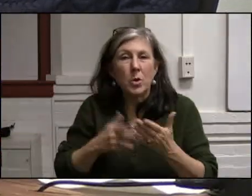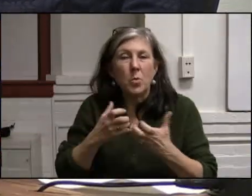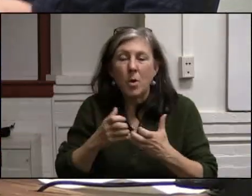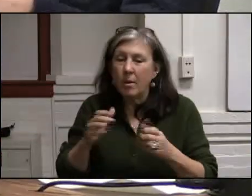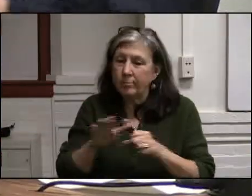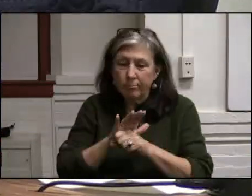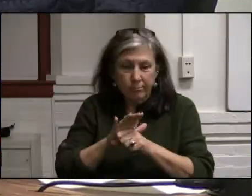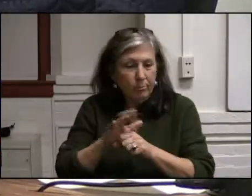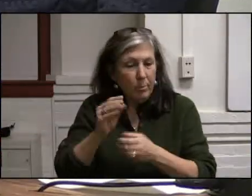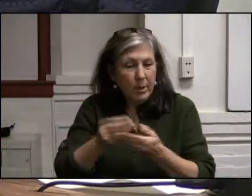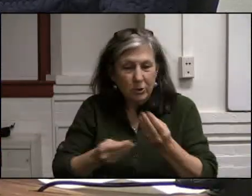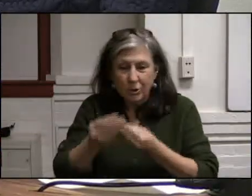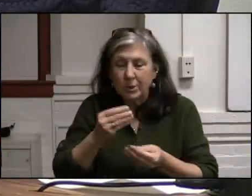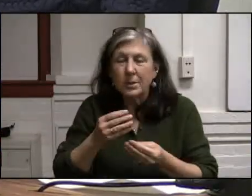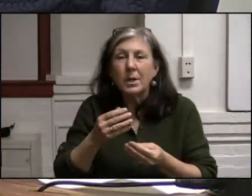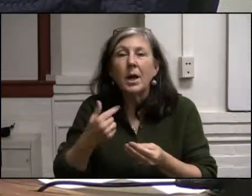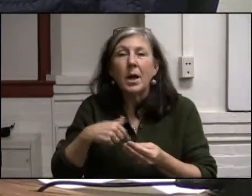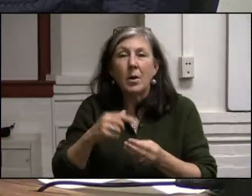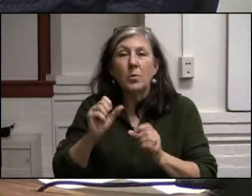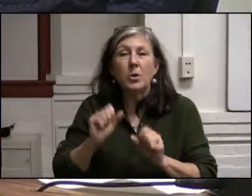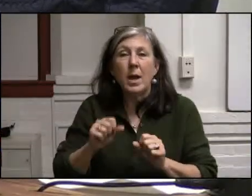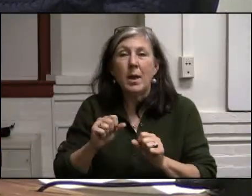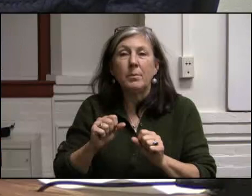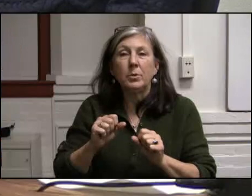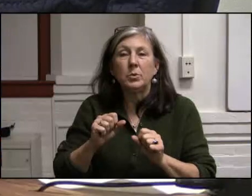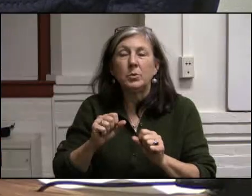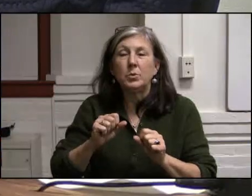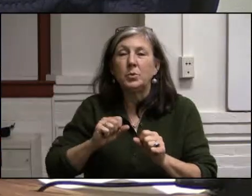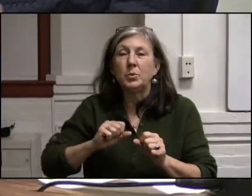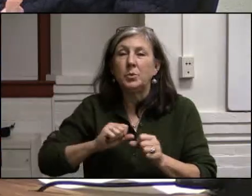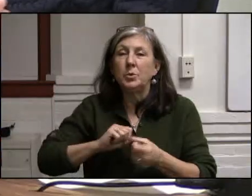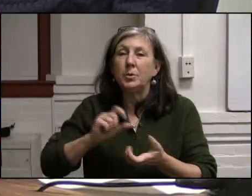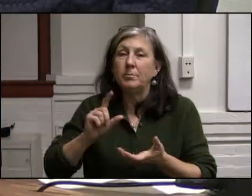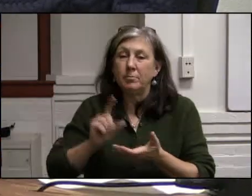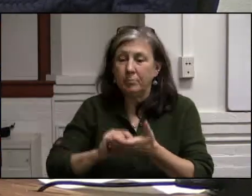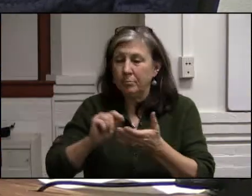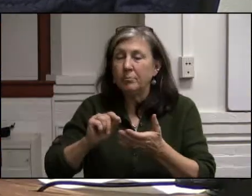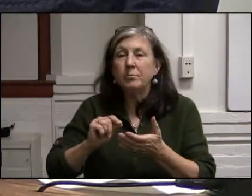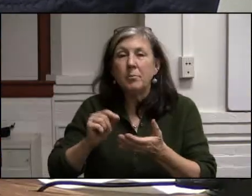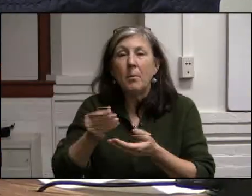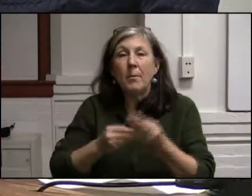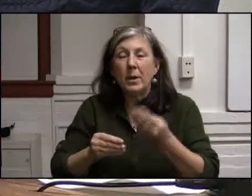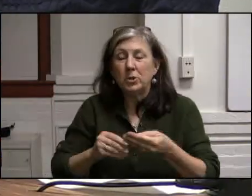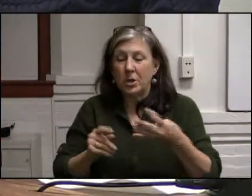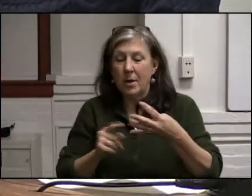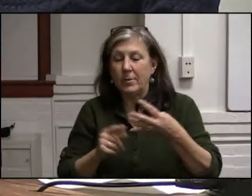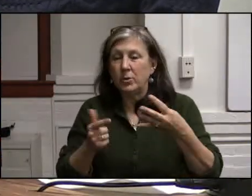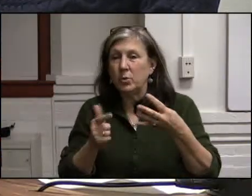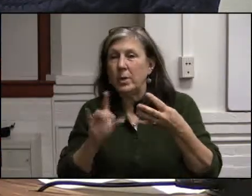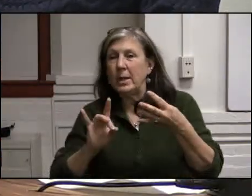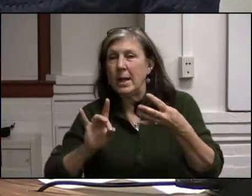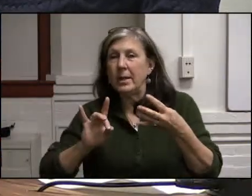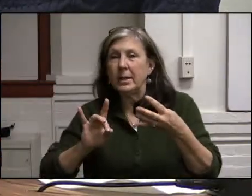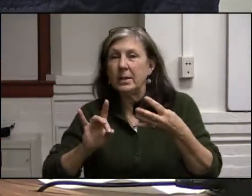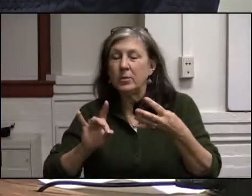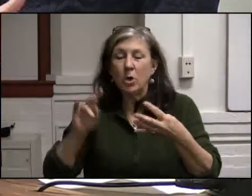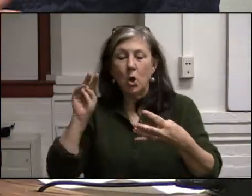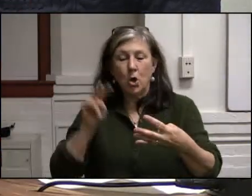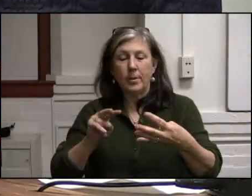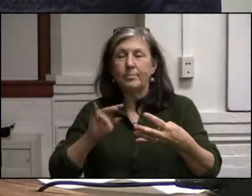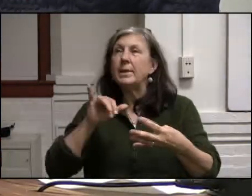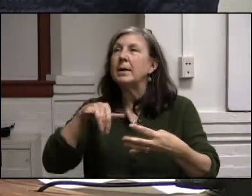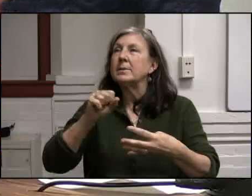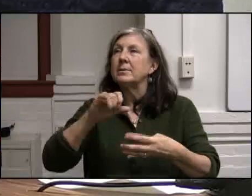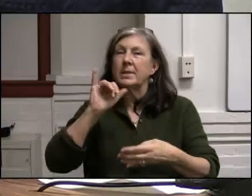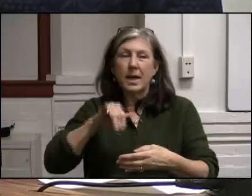100%, and we're able to put before you and the public on the 28th a budget where you're able to just look at it and say, yes, that's our budget. That's the